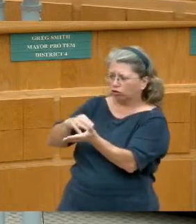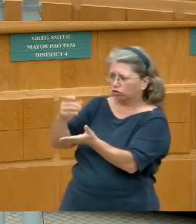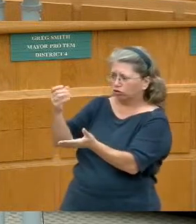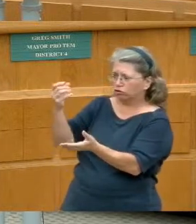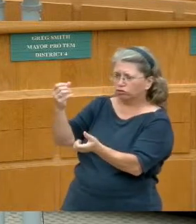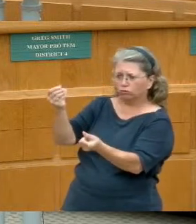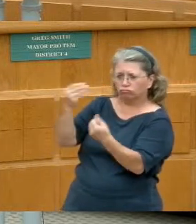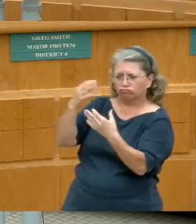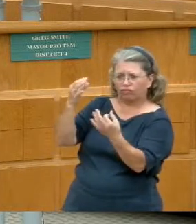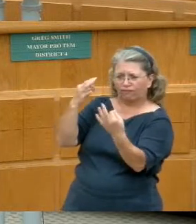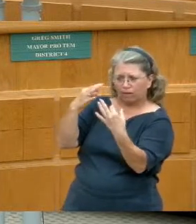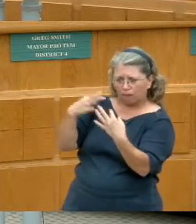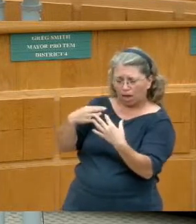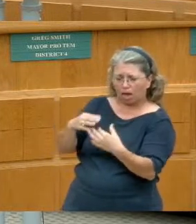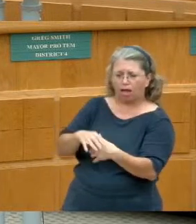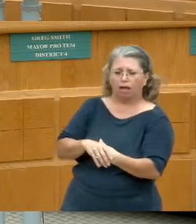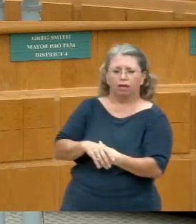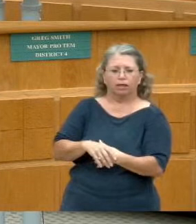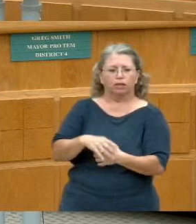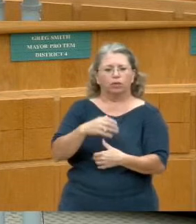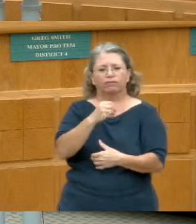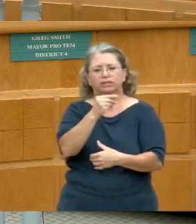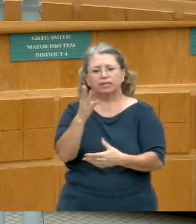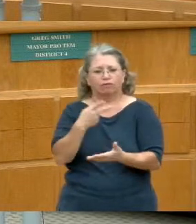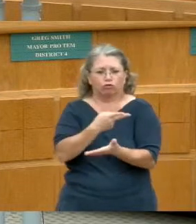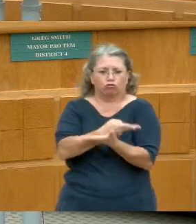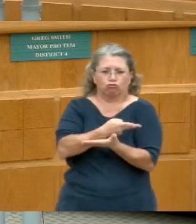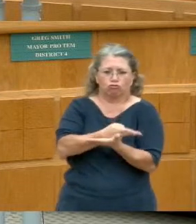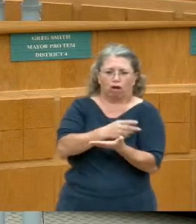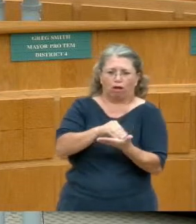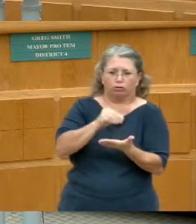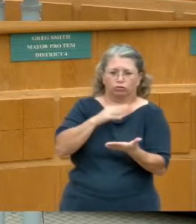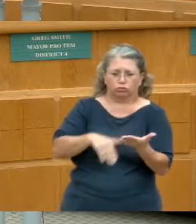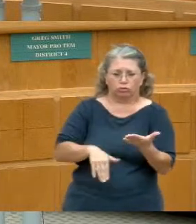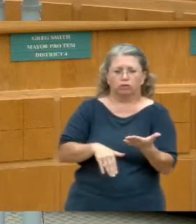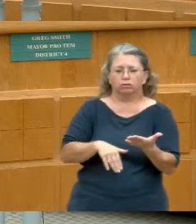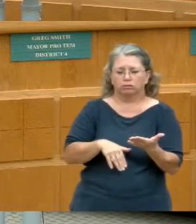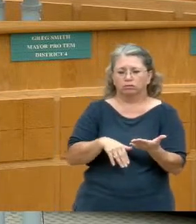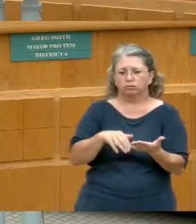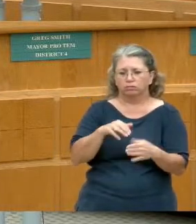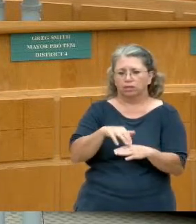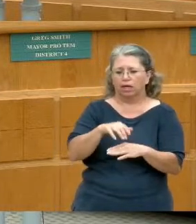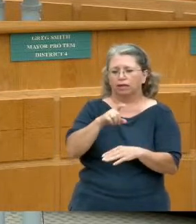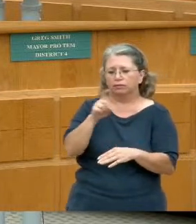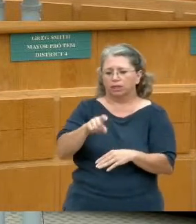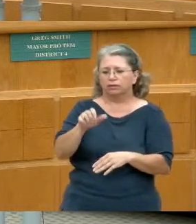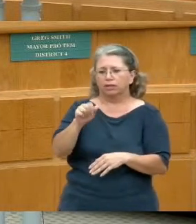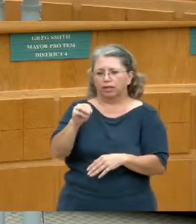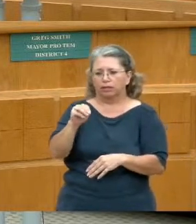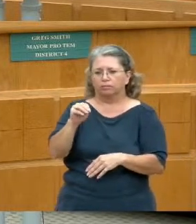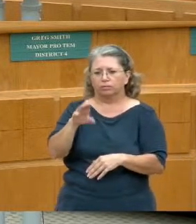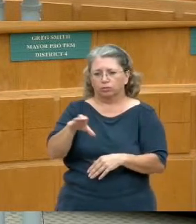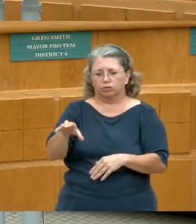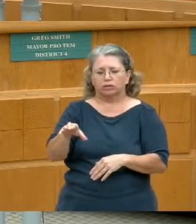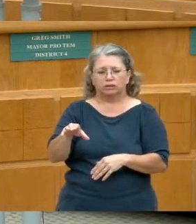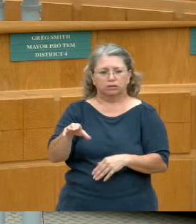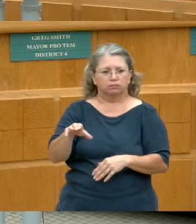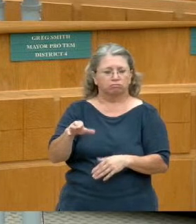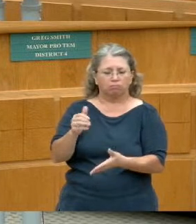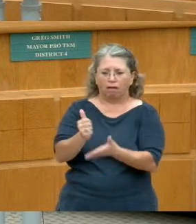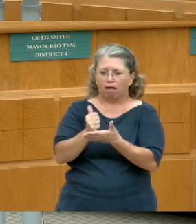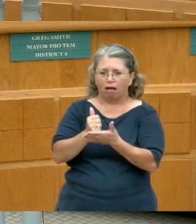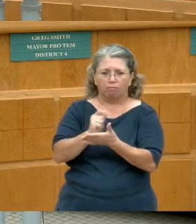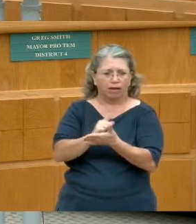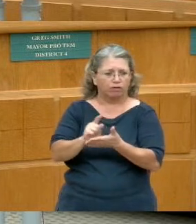graduate students and undergraduates at TAMU CC are contributing each week to this, and they all deserve a lot of credit. So with